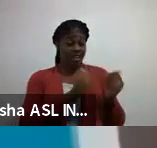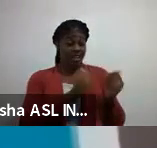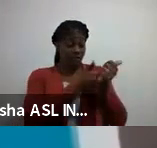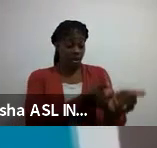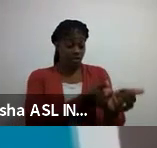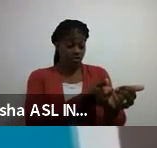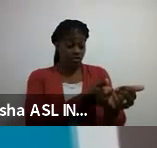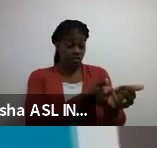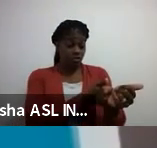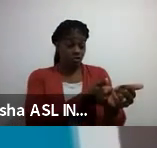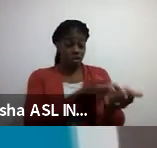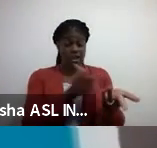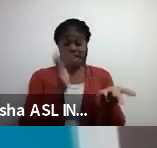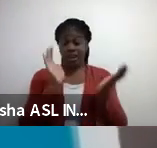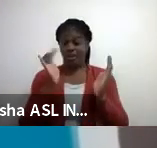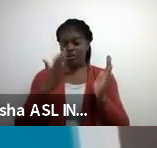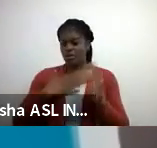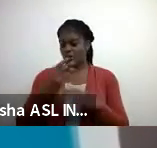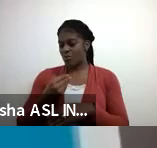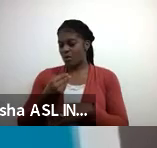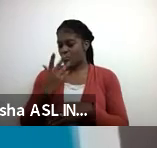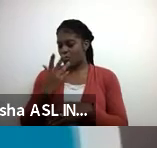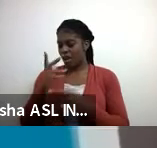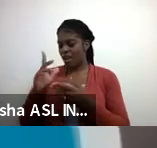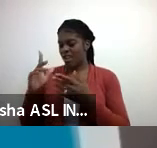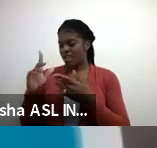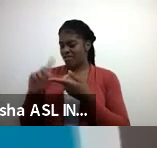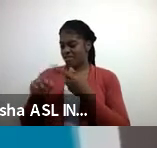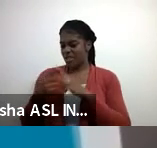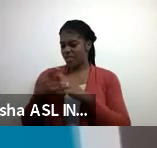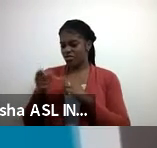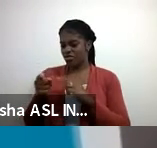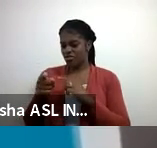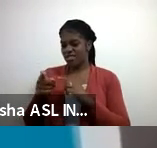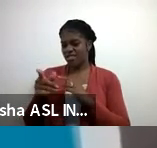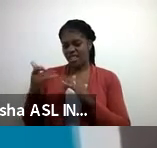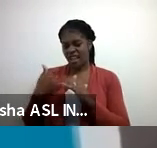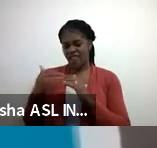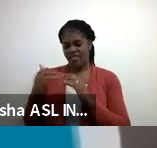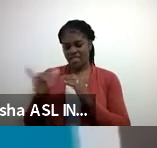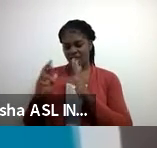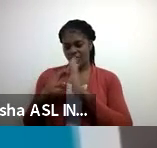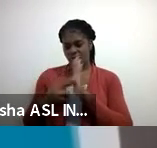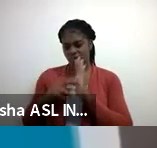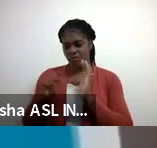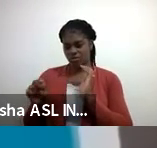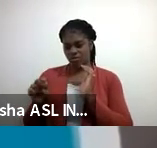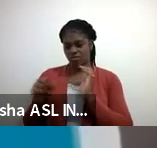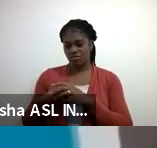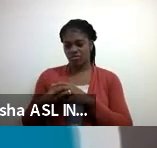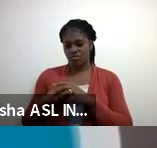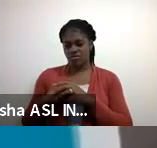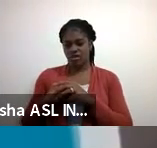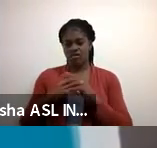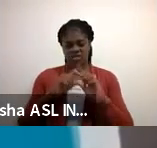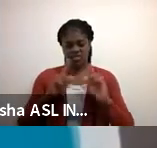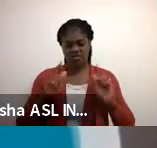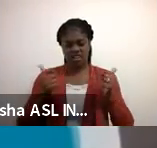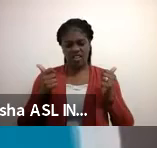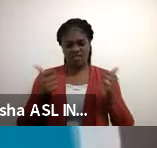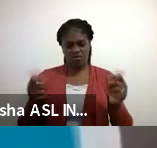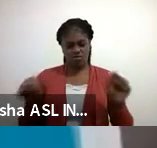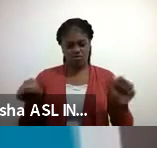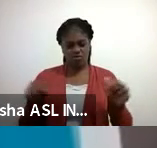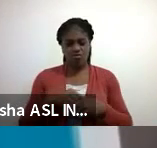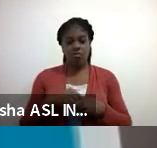follow as opposed to when my white peers were given these same rules. I understand now that this was